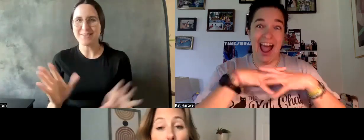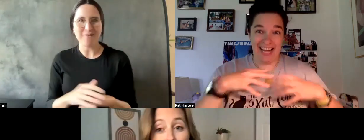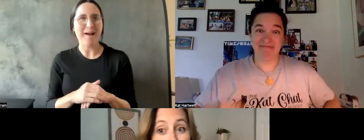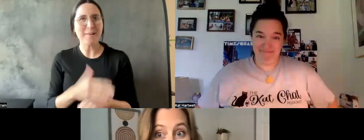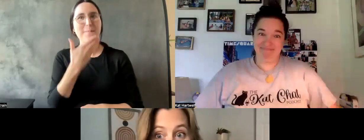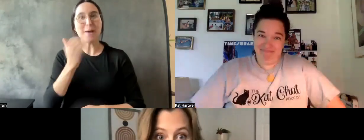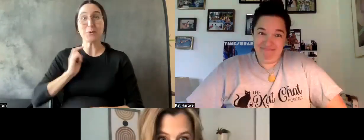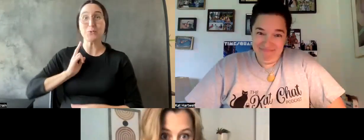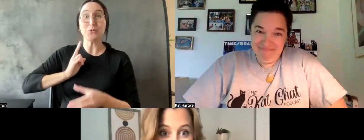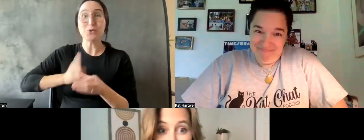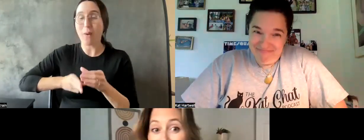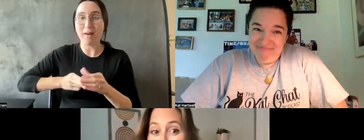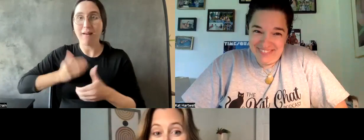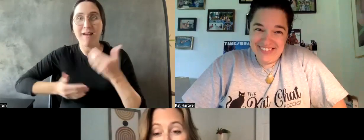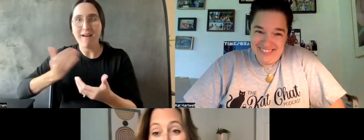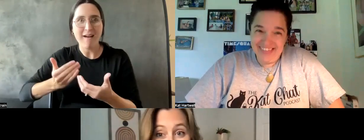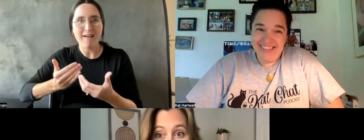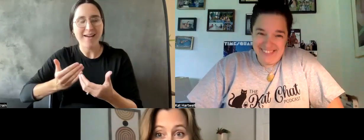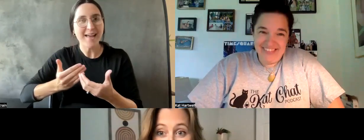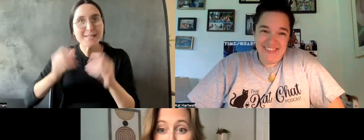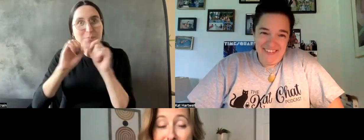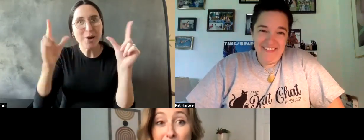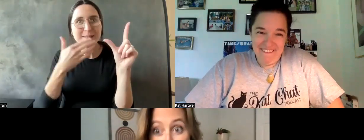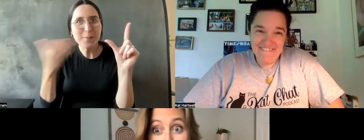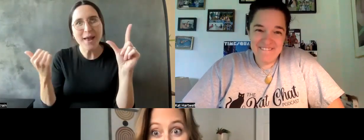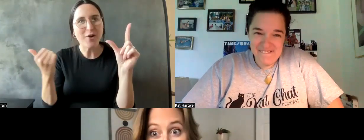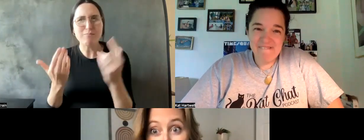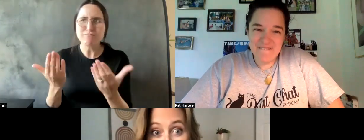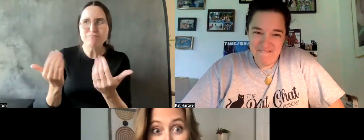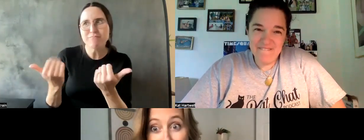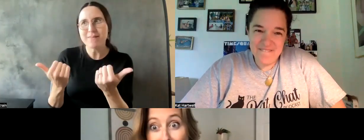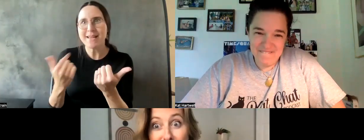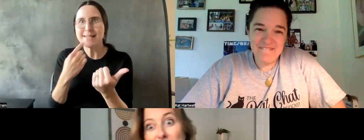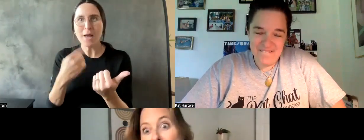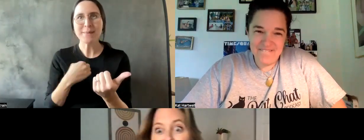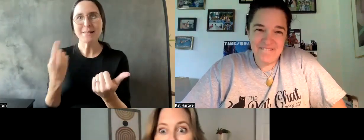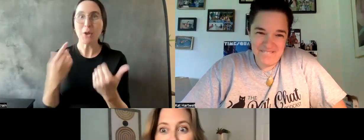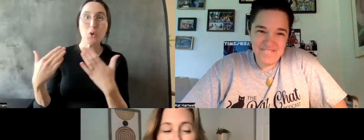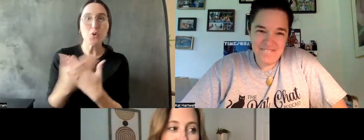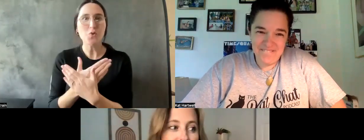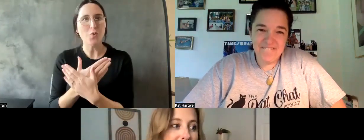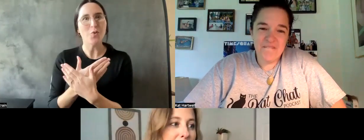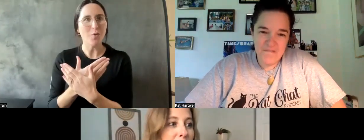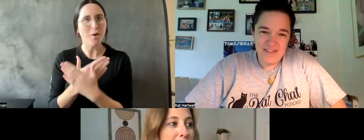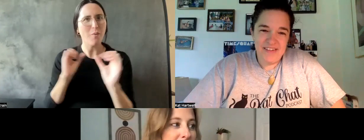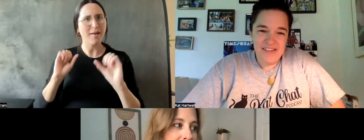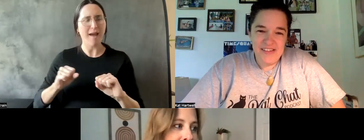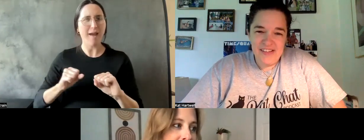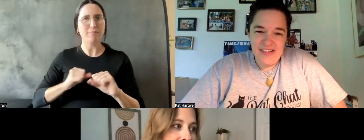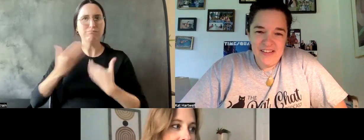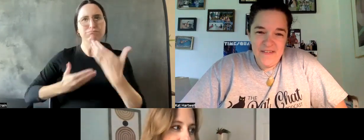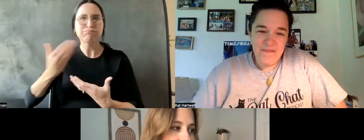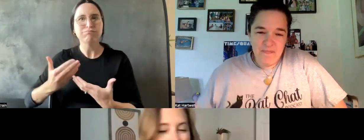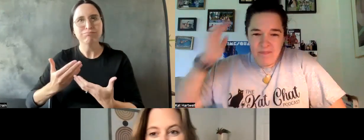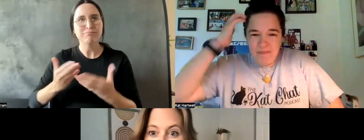I don't want to know everything. I want you to tell me something that's like, oh my gosh, I didn't know that. And then that just, that really just